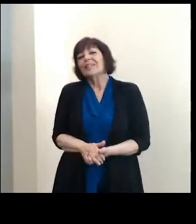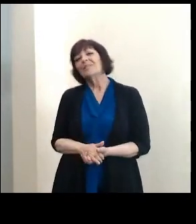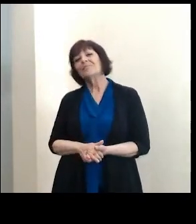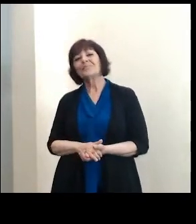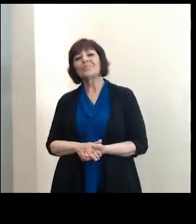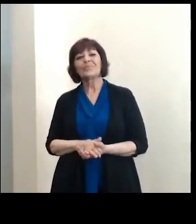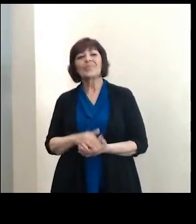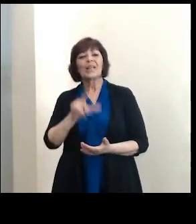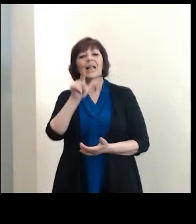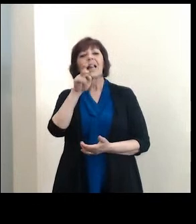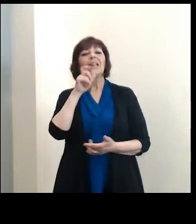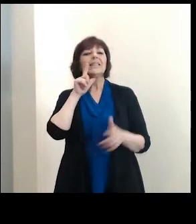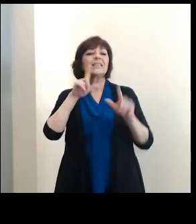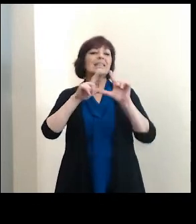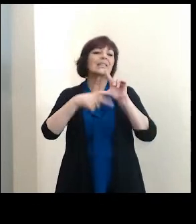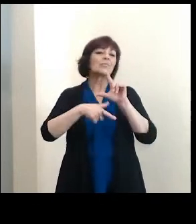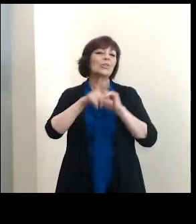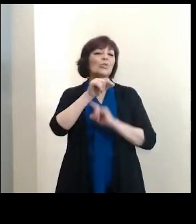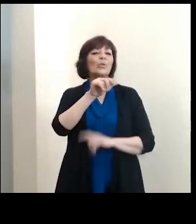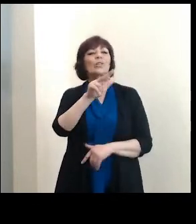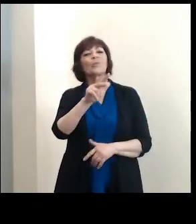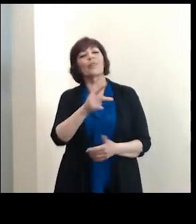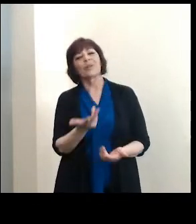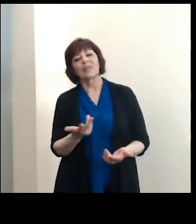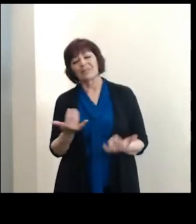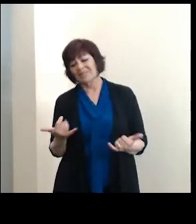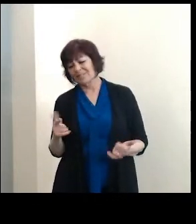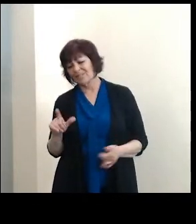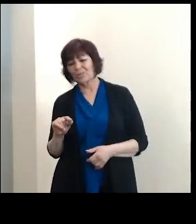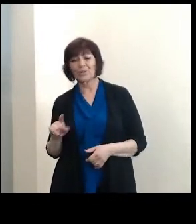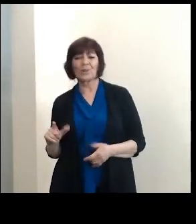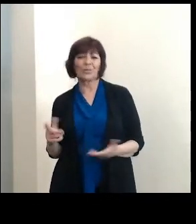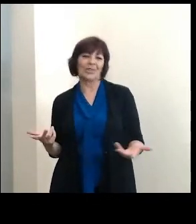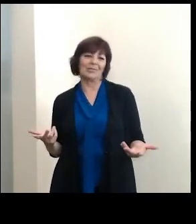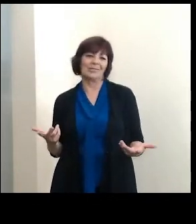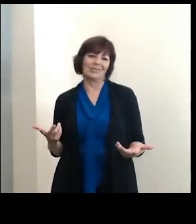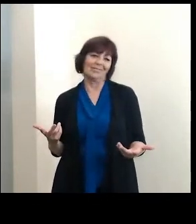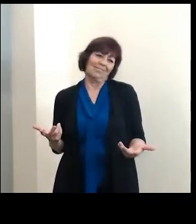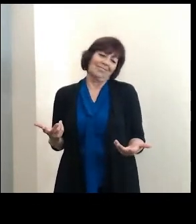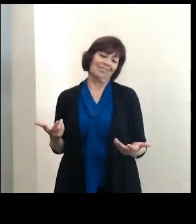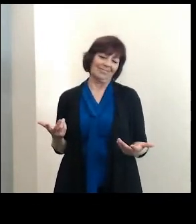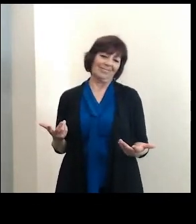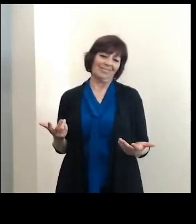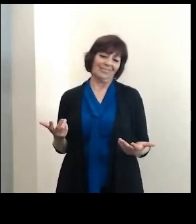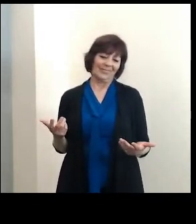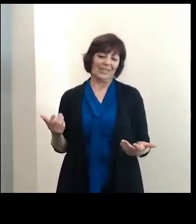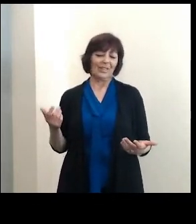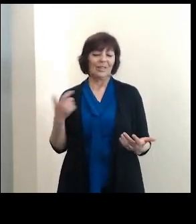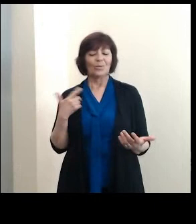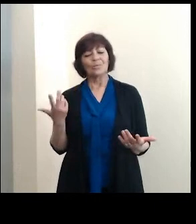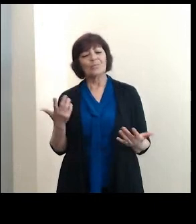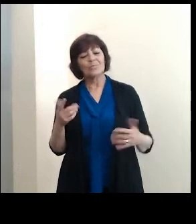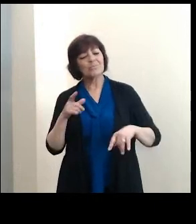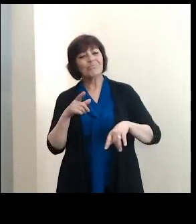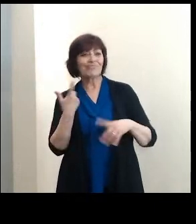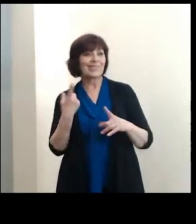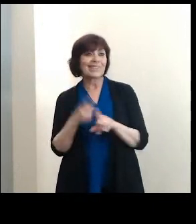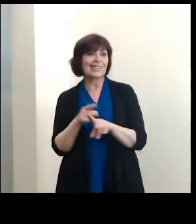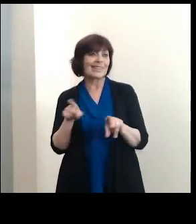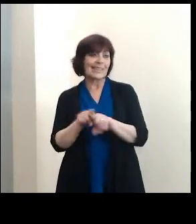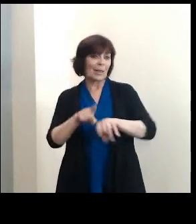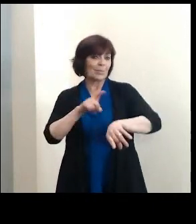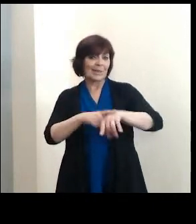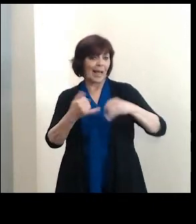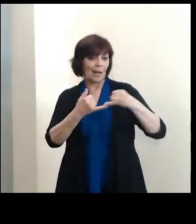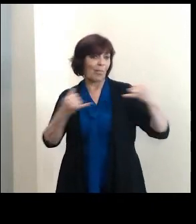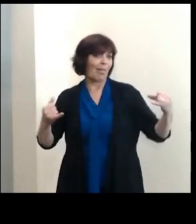lease expires in 2023. It's 2021. So we're pretty much on the same timeline as I